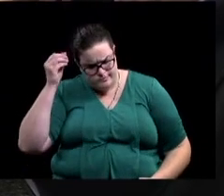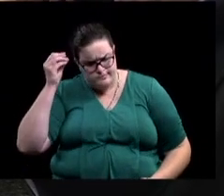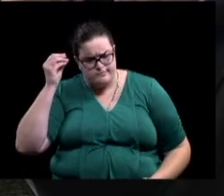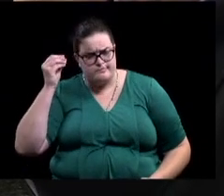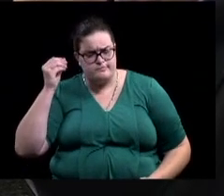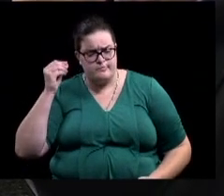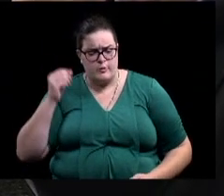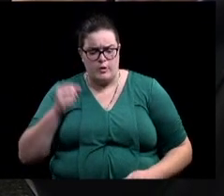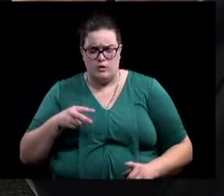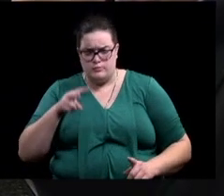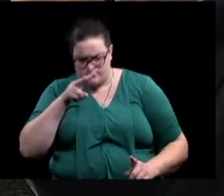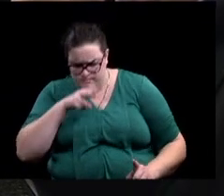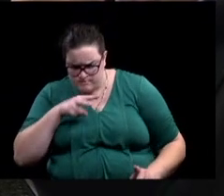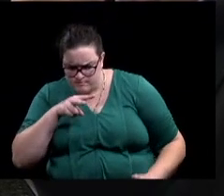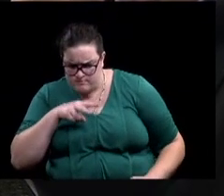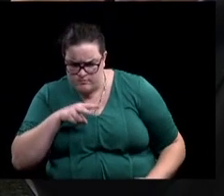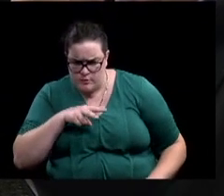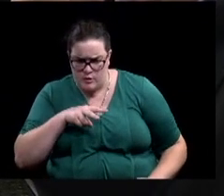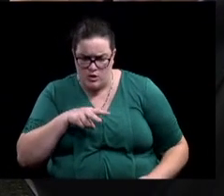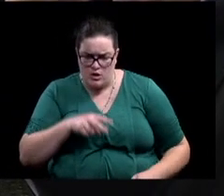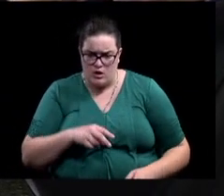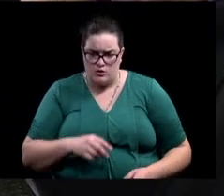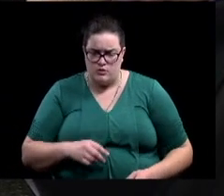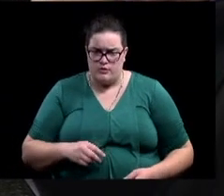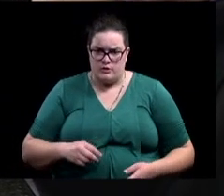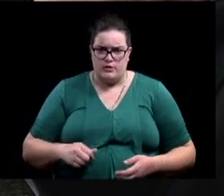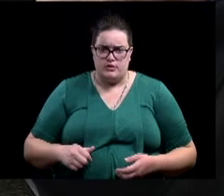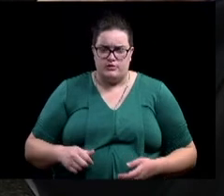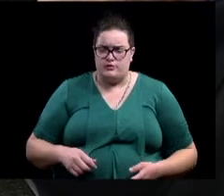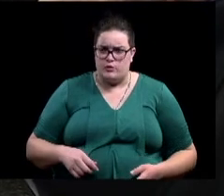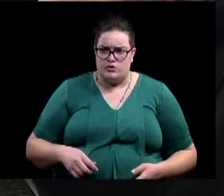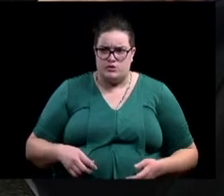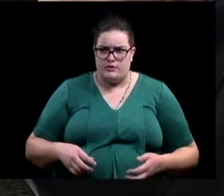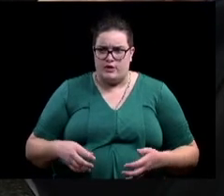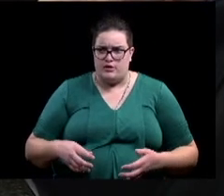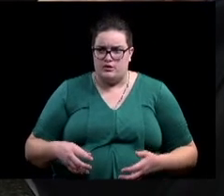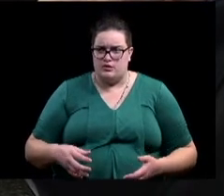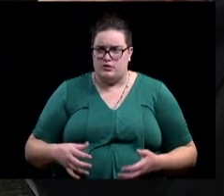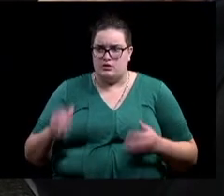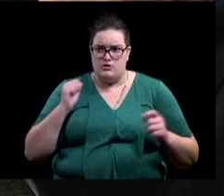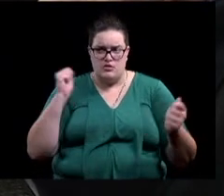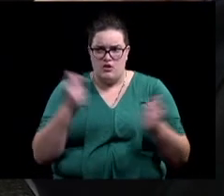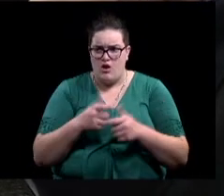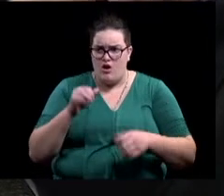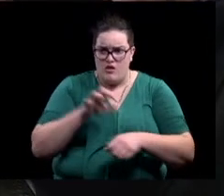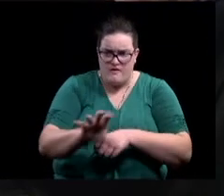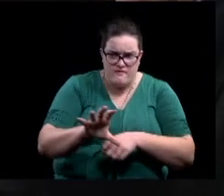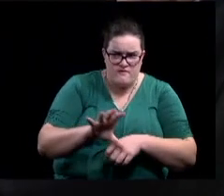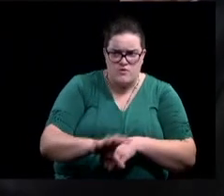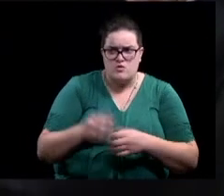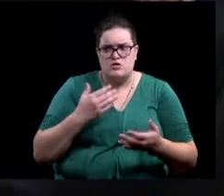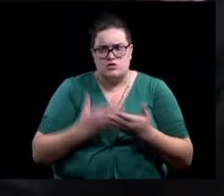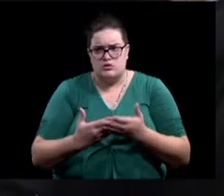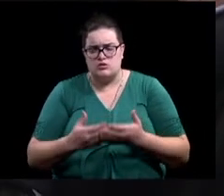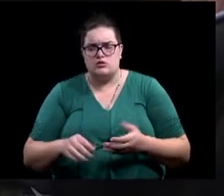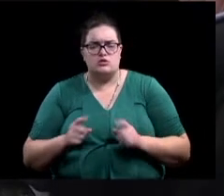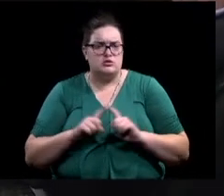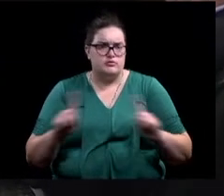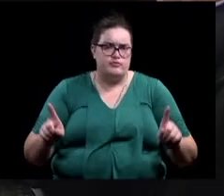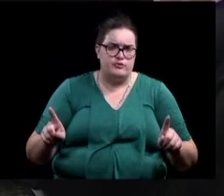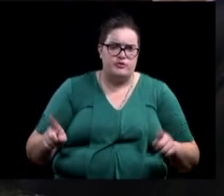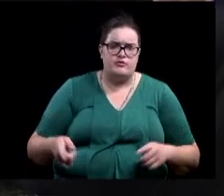looks good. And so we look for appropriateness. But I couldn't be more pleased, and I couldn't be more thankful that y'all as a council and